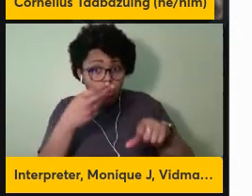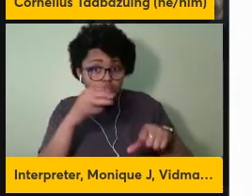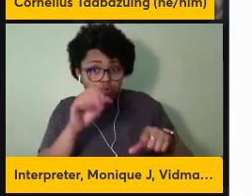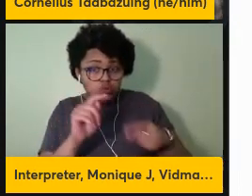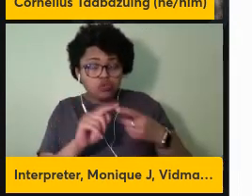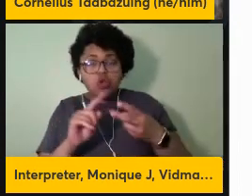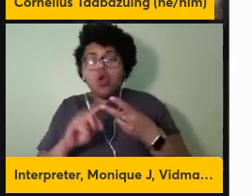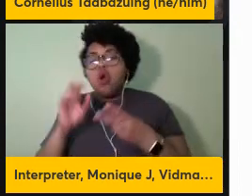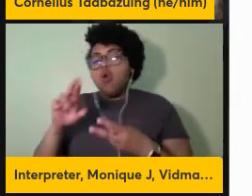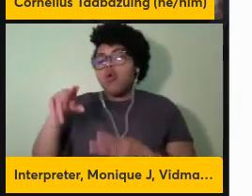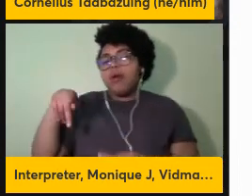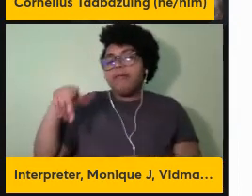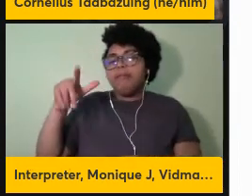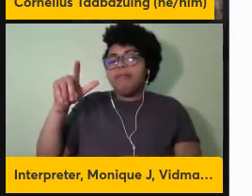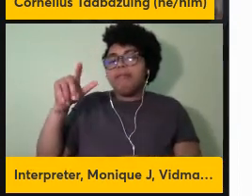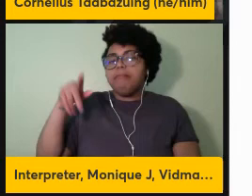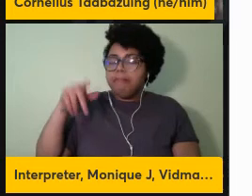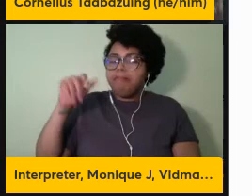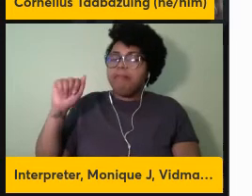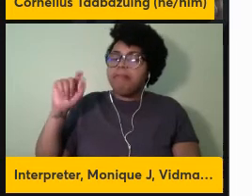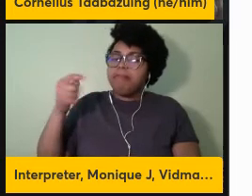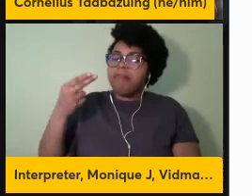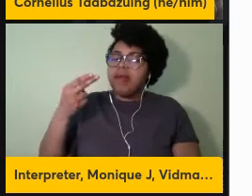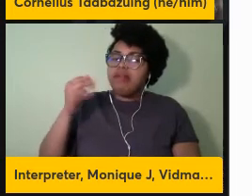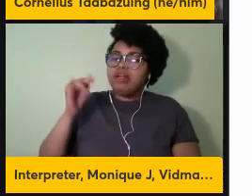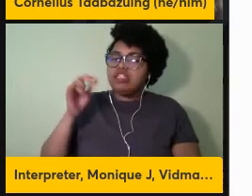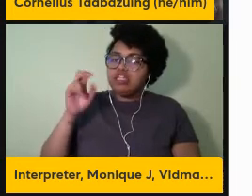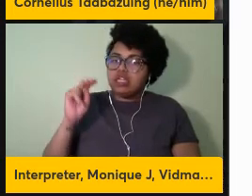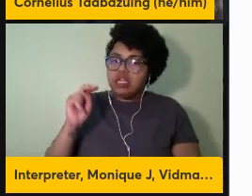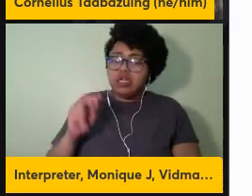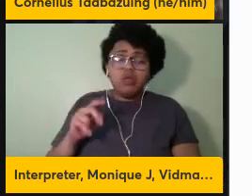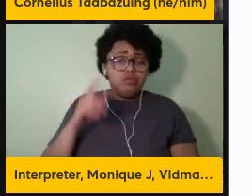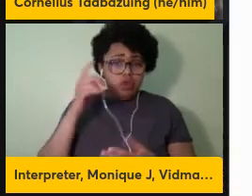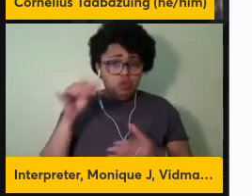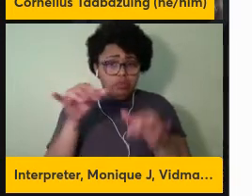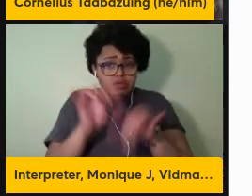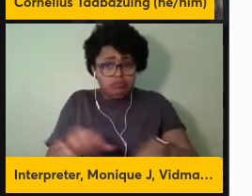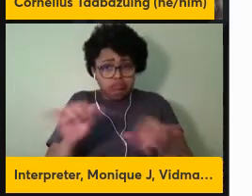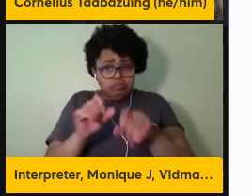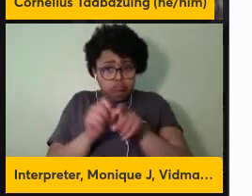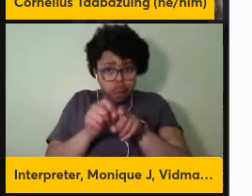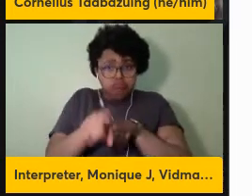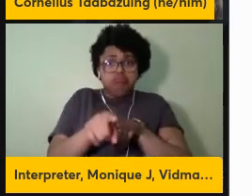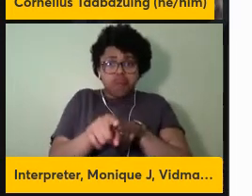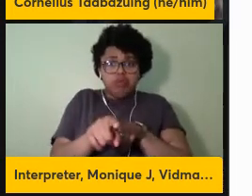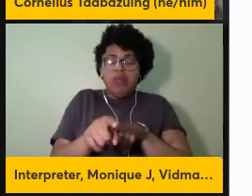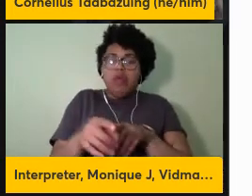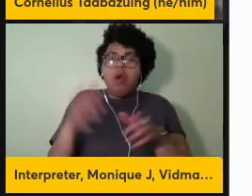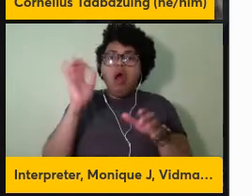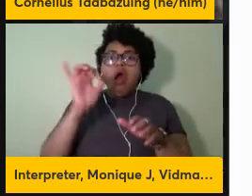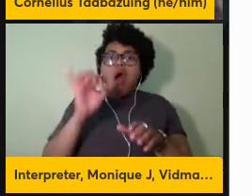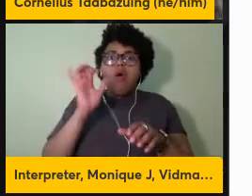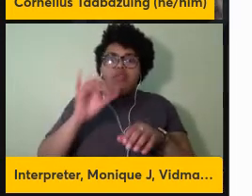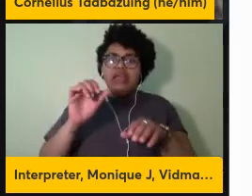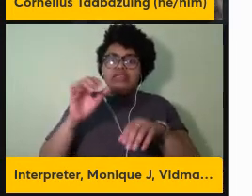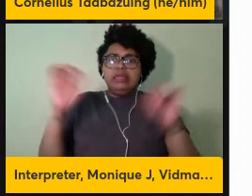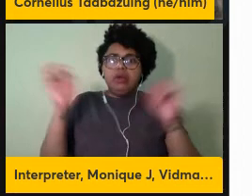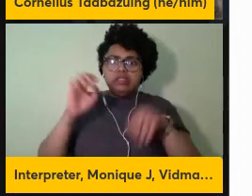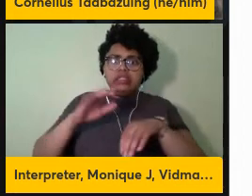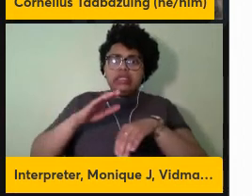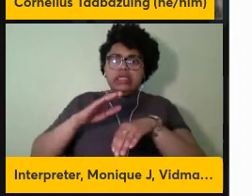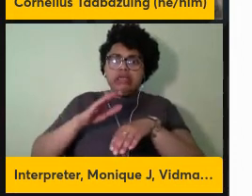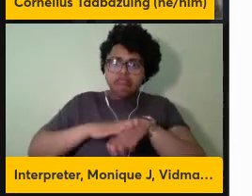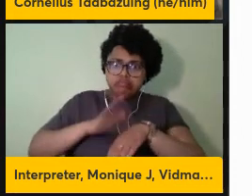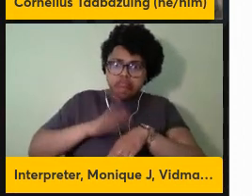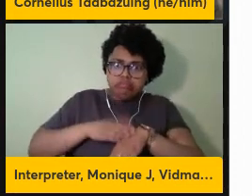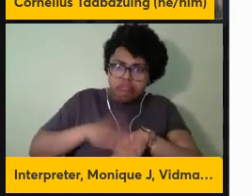sensor proteins or pattern recognition receptors that'll sense that danger signal. They will then recruit this adapter protein called